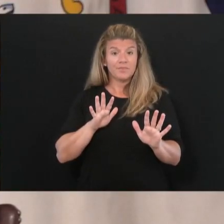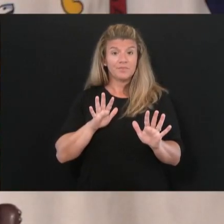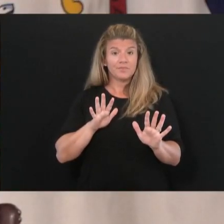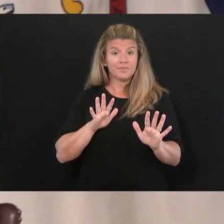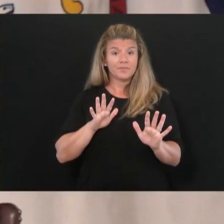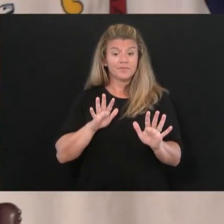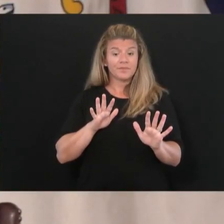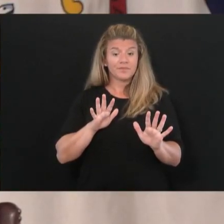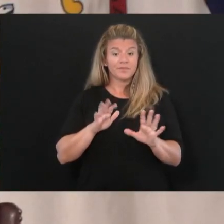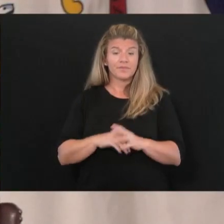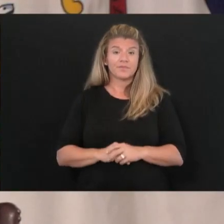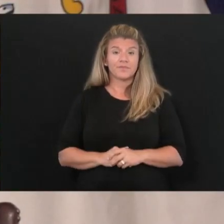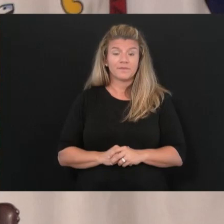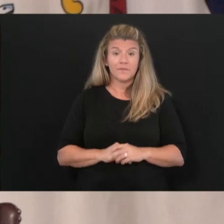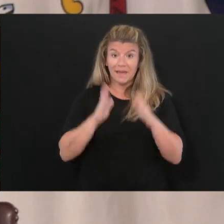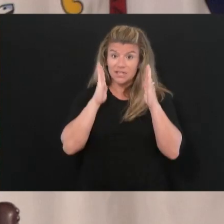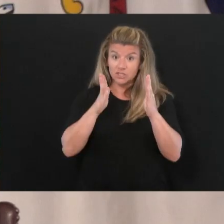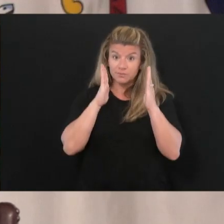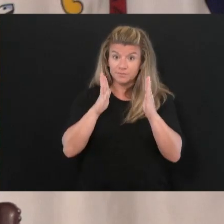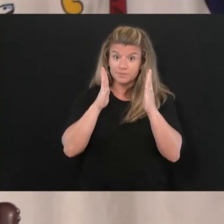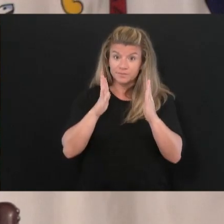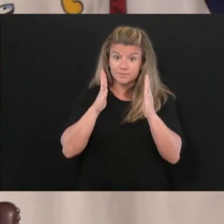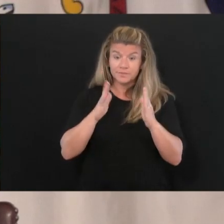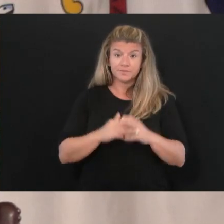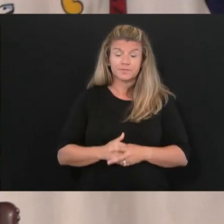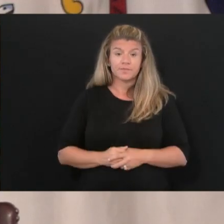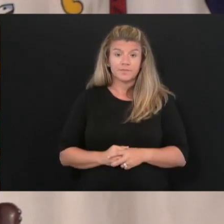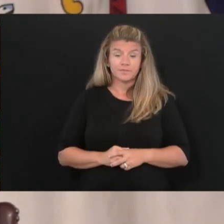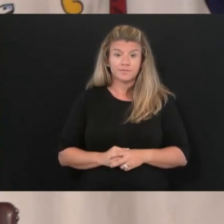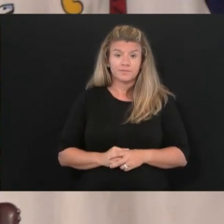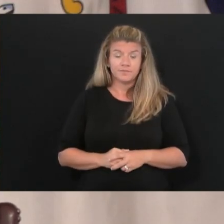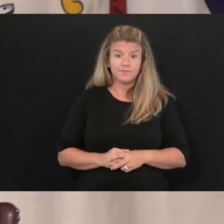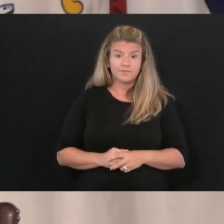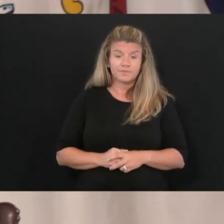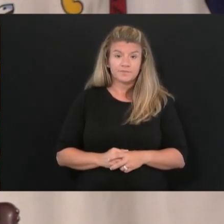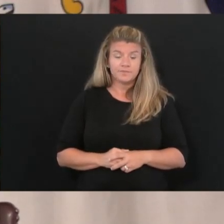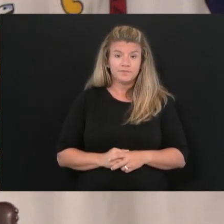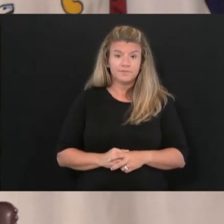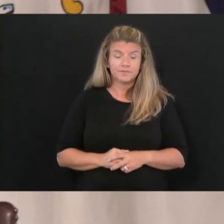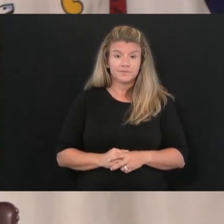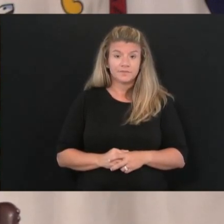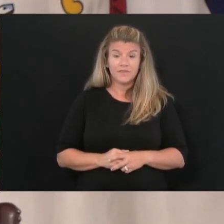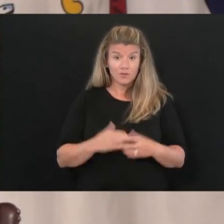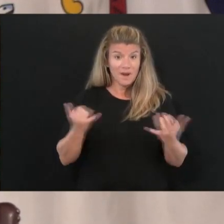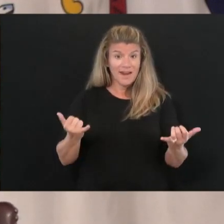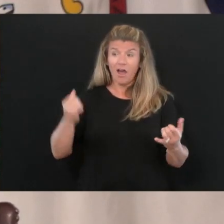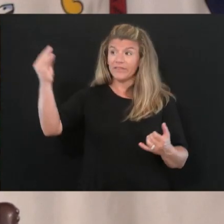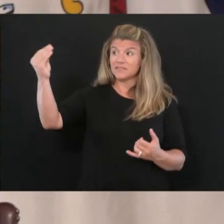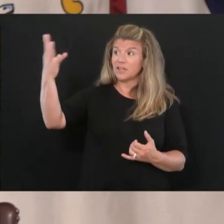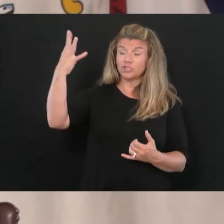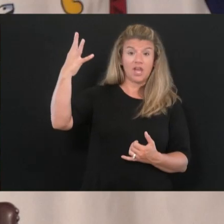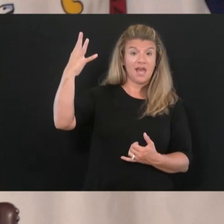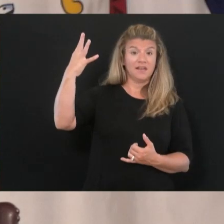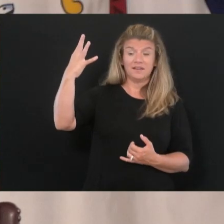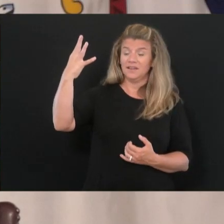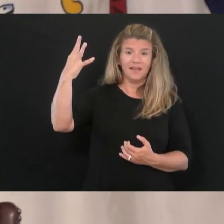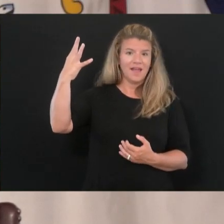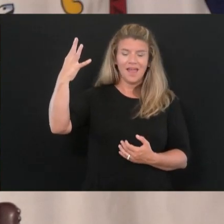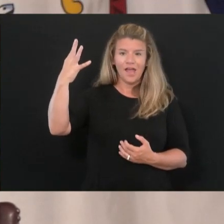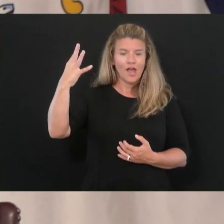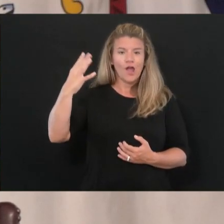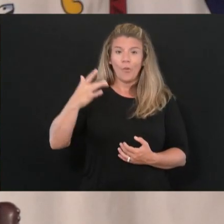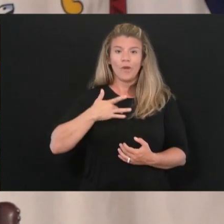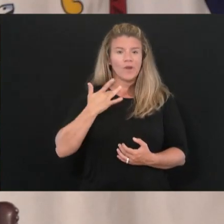Stay with me really, really close and just think, because the sun's shining and we absolutely